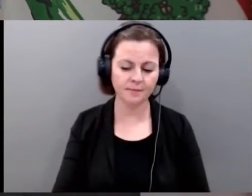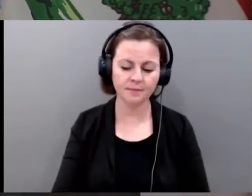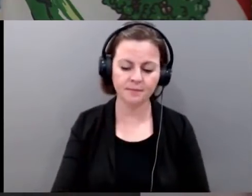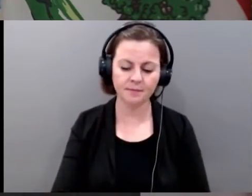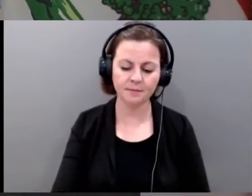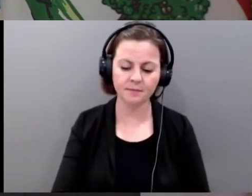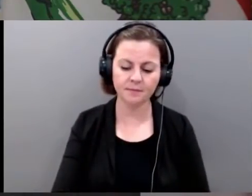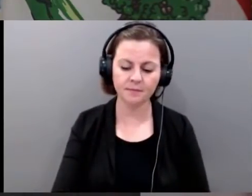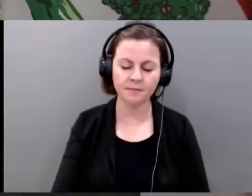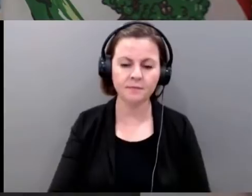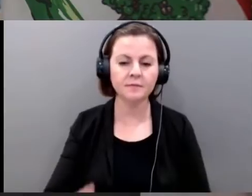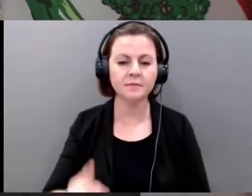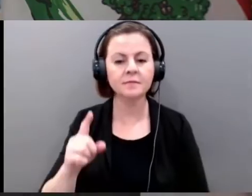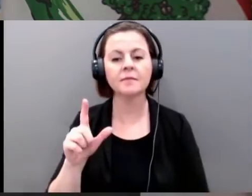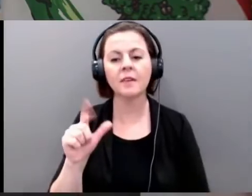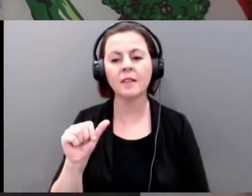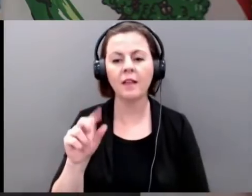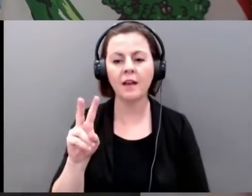Laurent Rigaud, Le Voix.